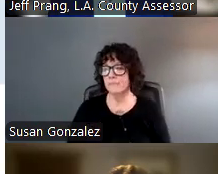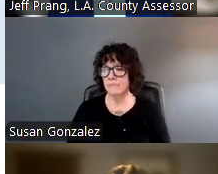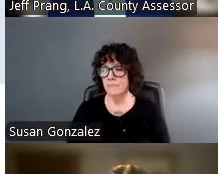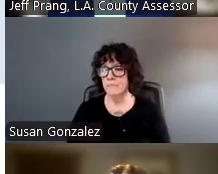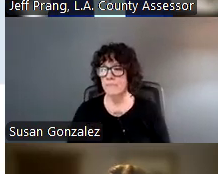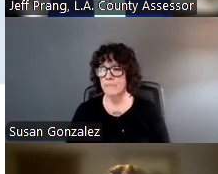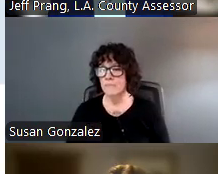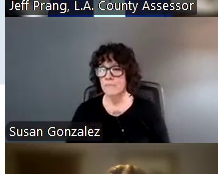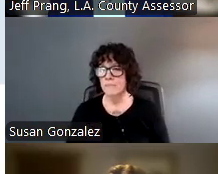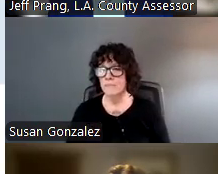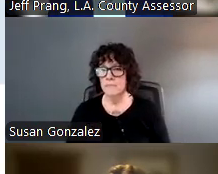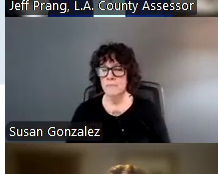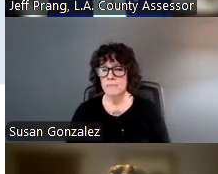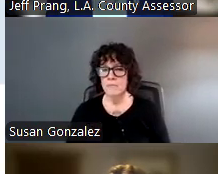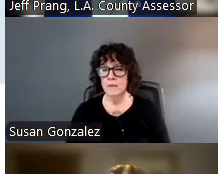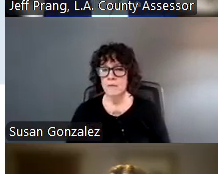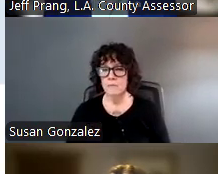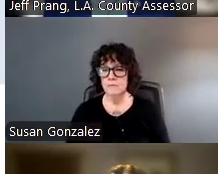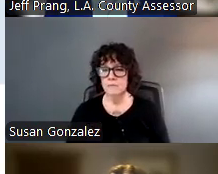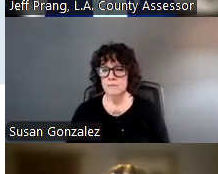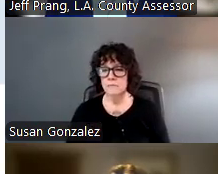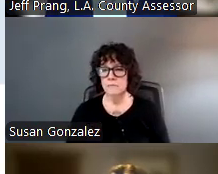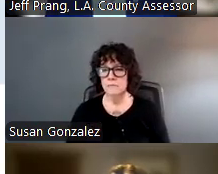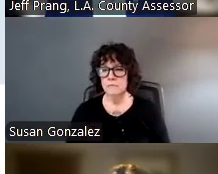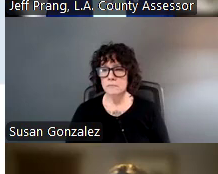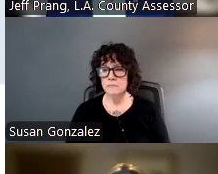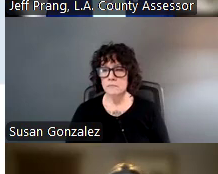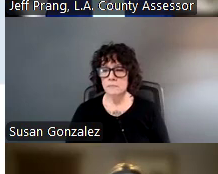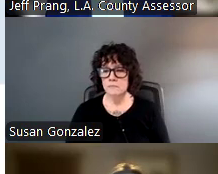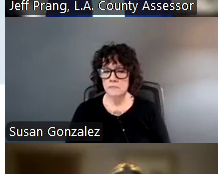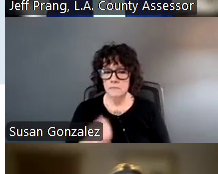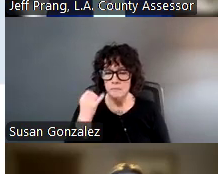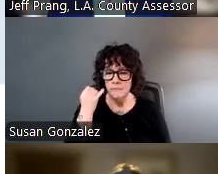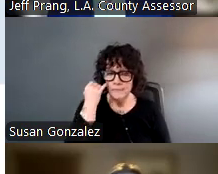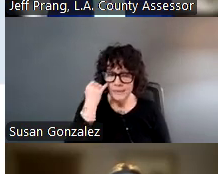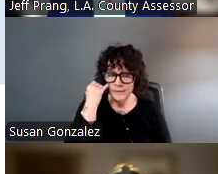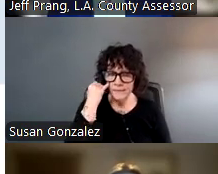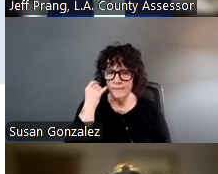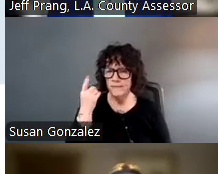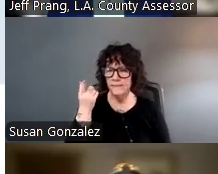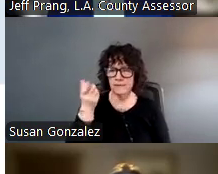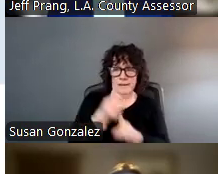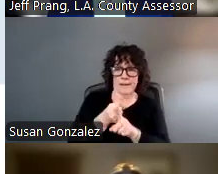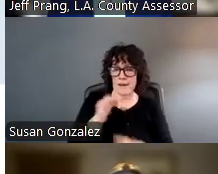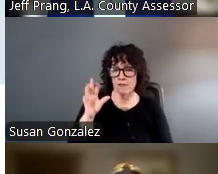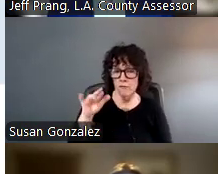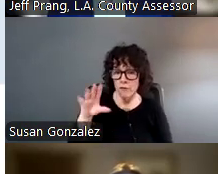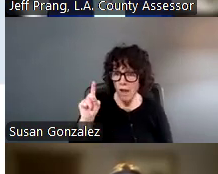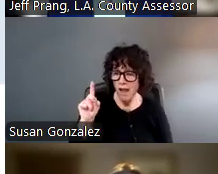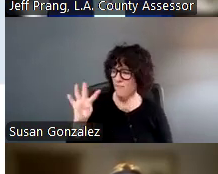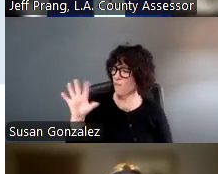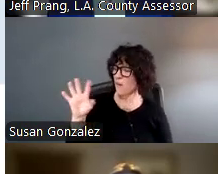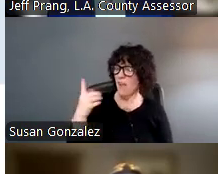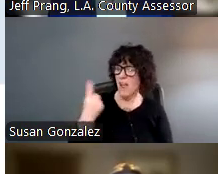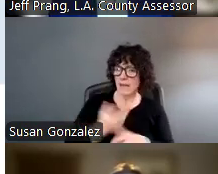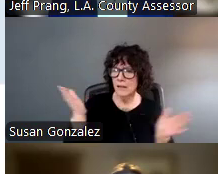But in the case of fraud, 45 days may be too late. But so this email service will notify you within